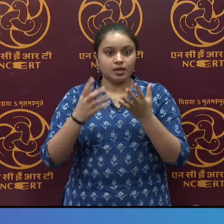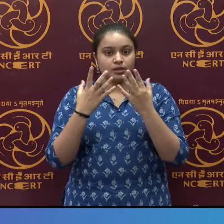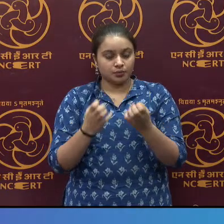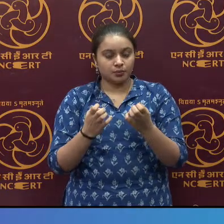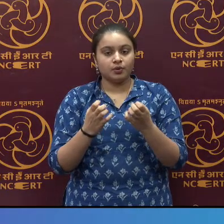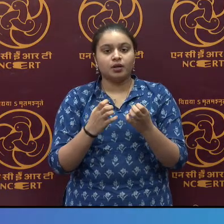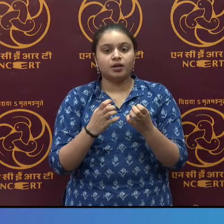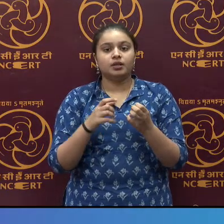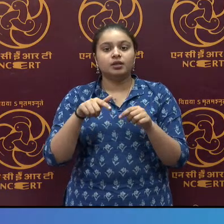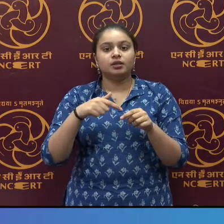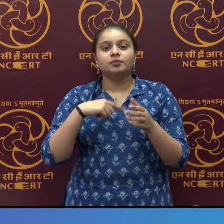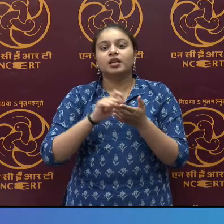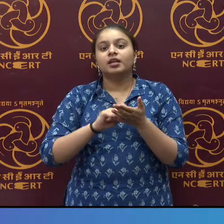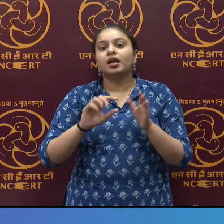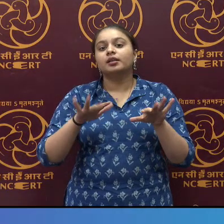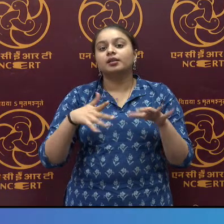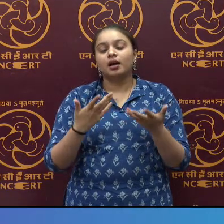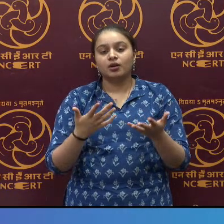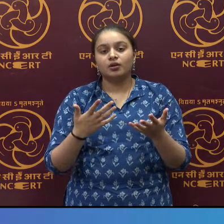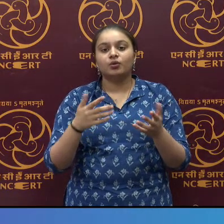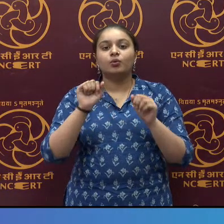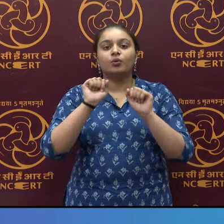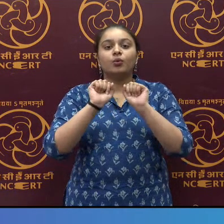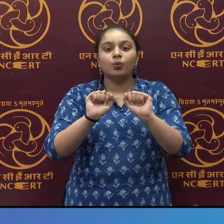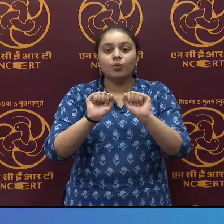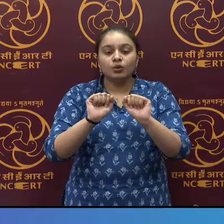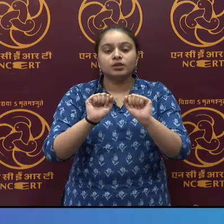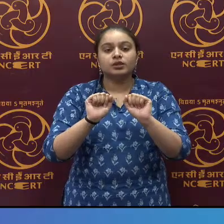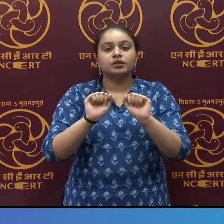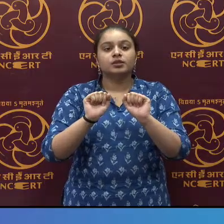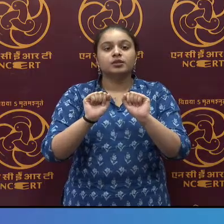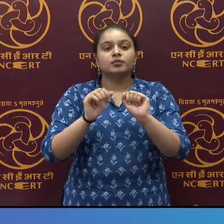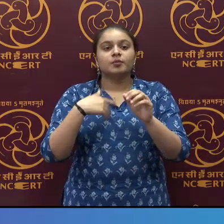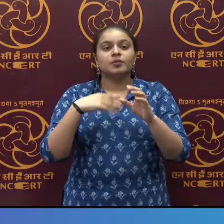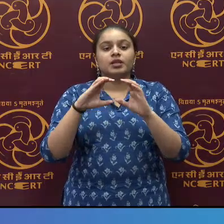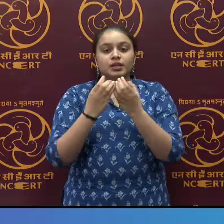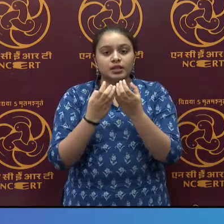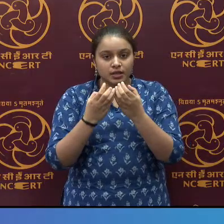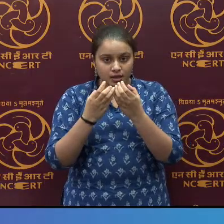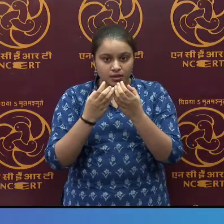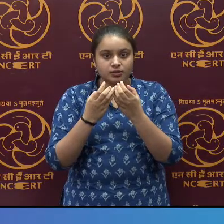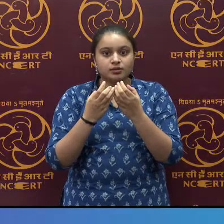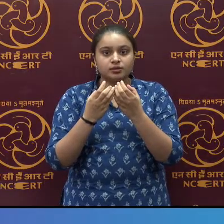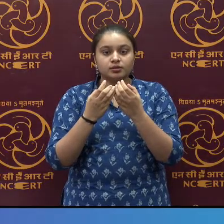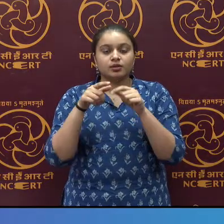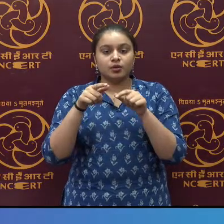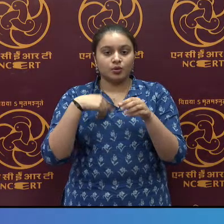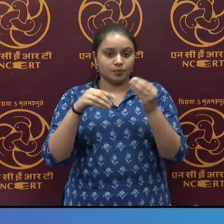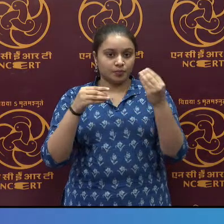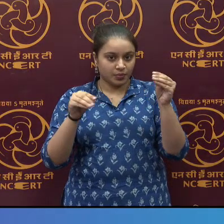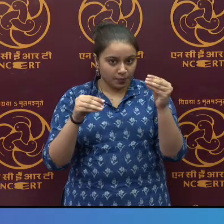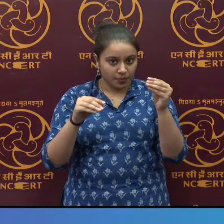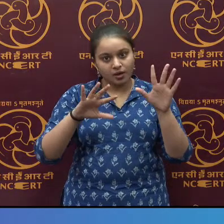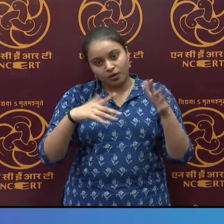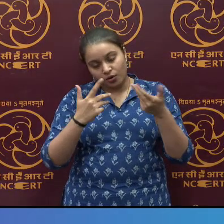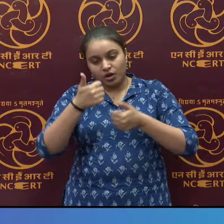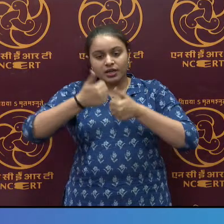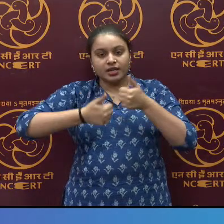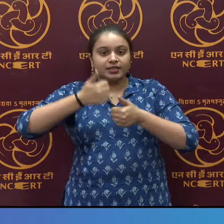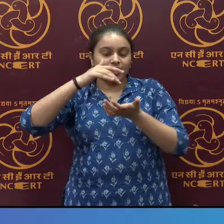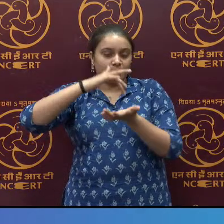it? So in your class or even in your paper or examination